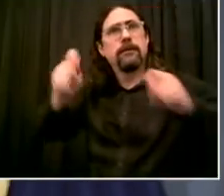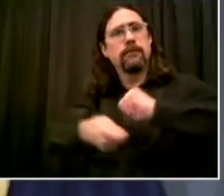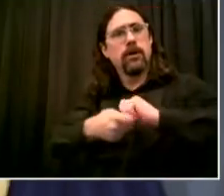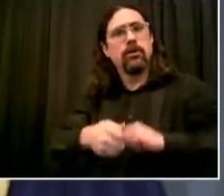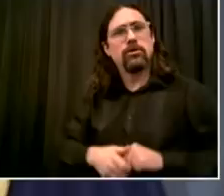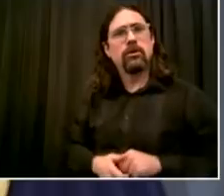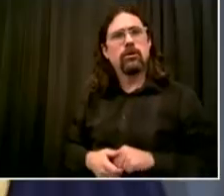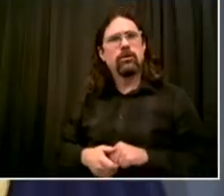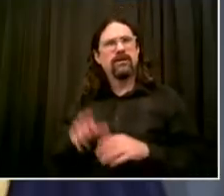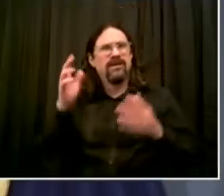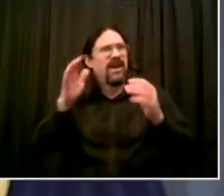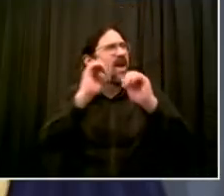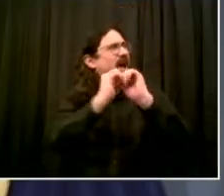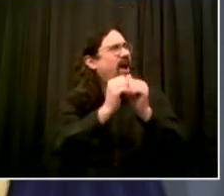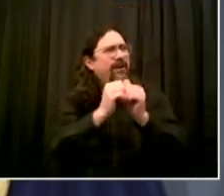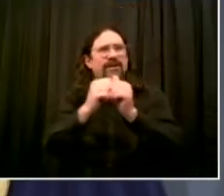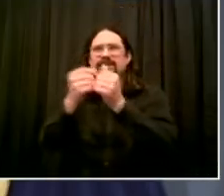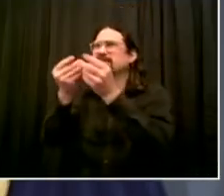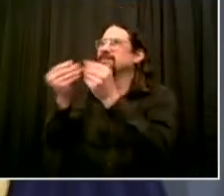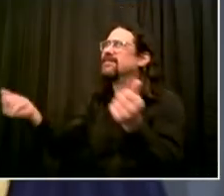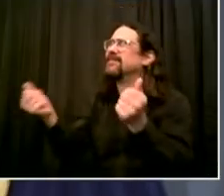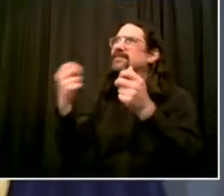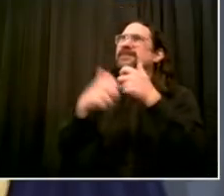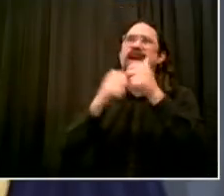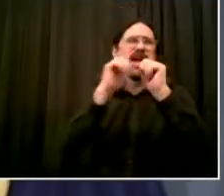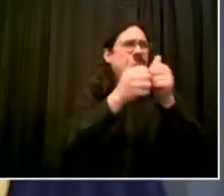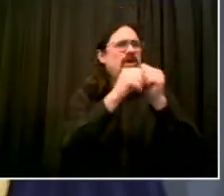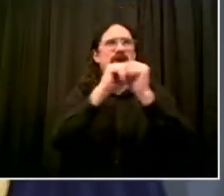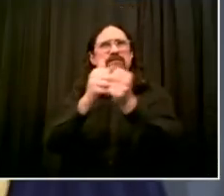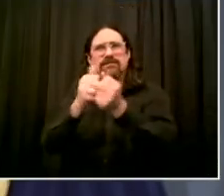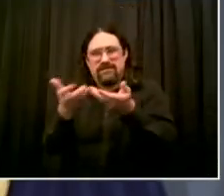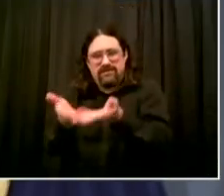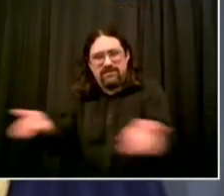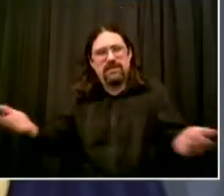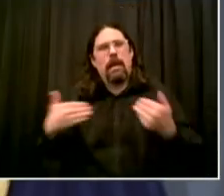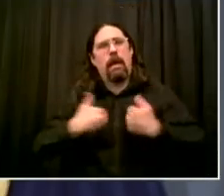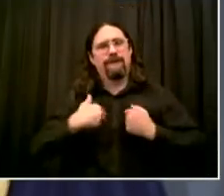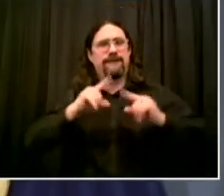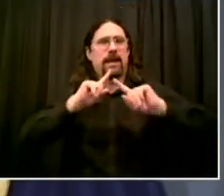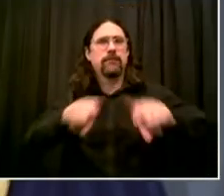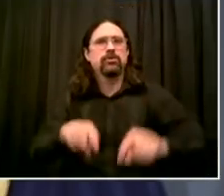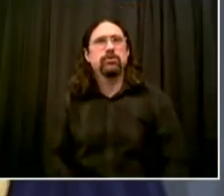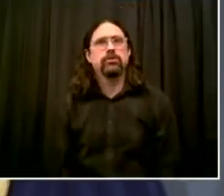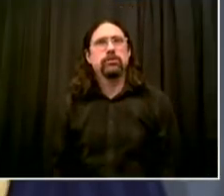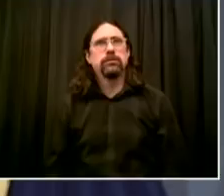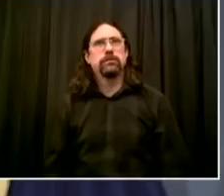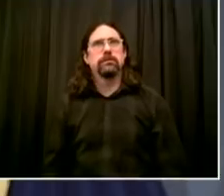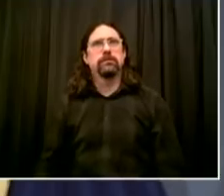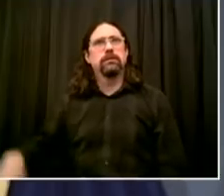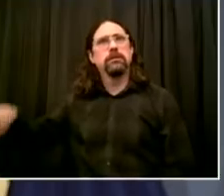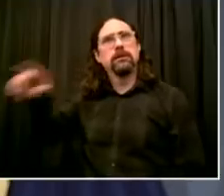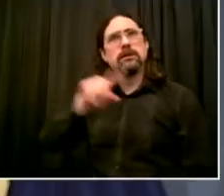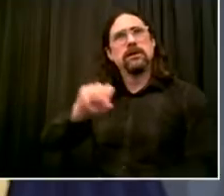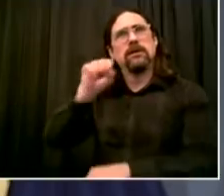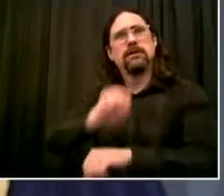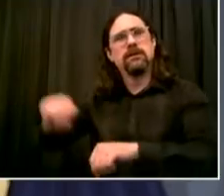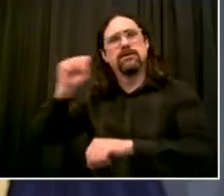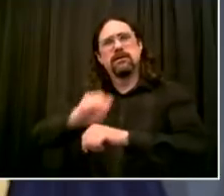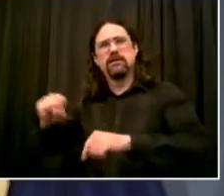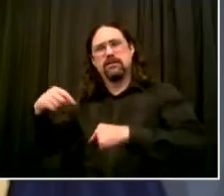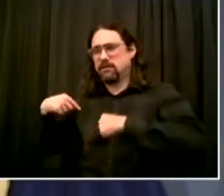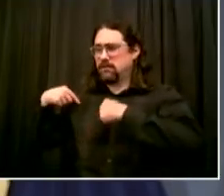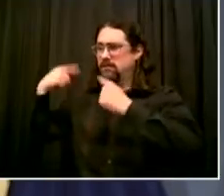backseat to no one in fighting the injustice, the disparity, 400 years of oppression that brought us to this moment. but they also have created